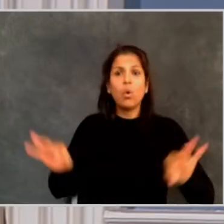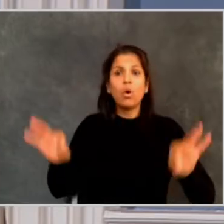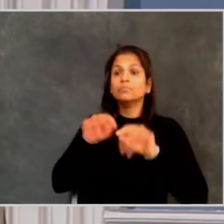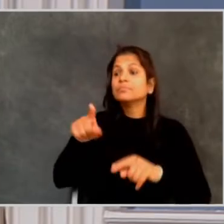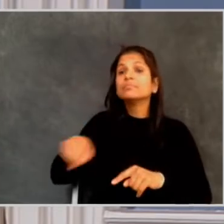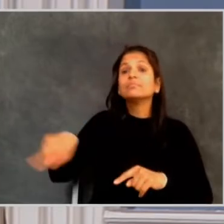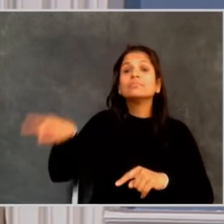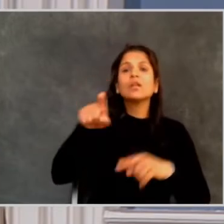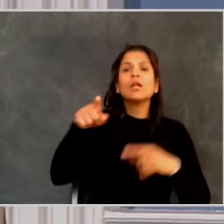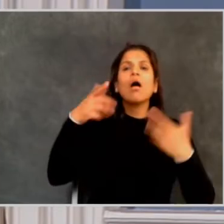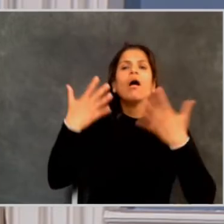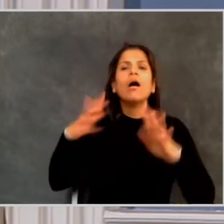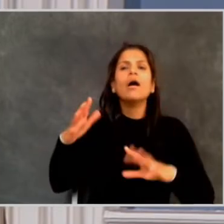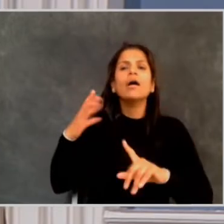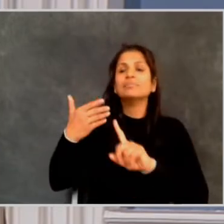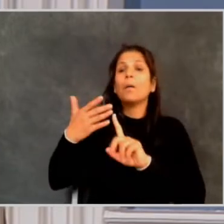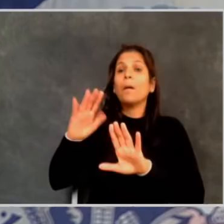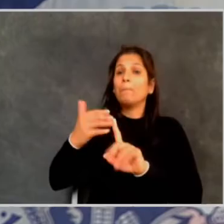next. Gloria.